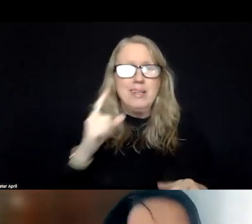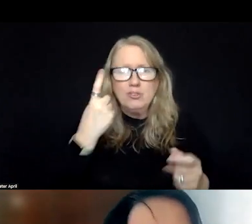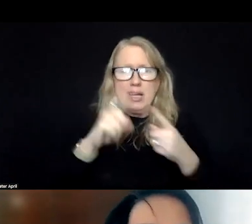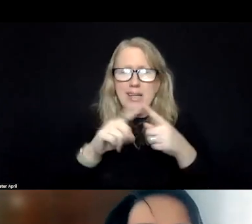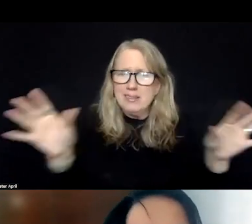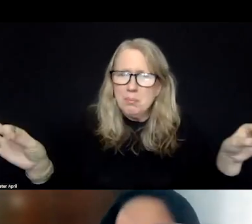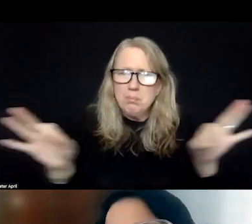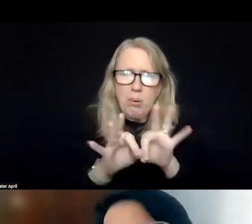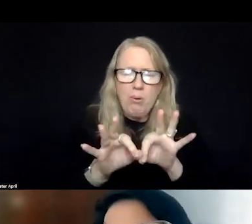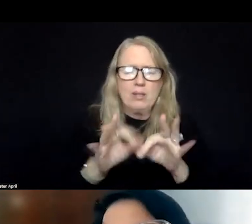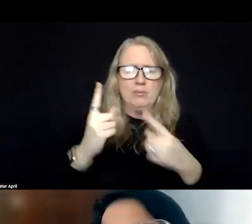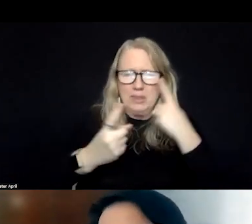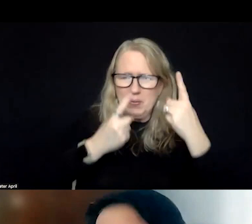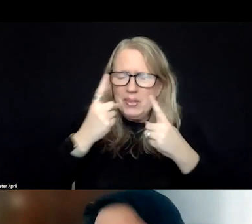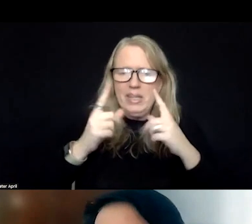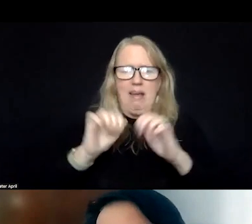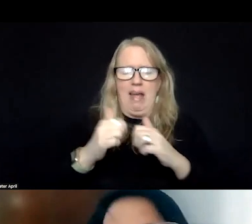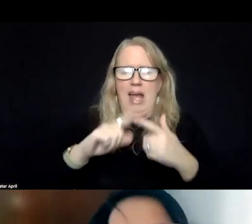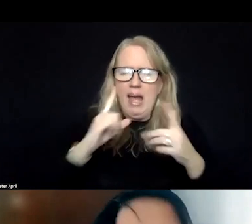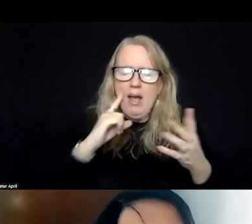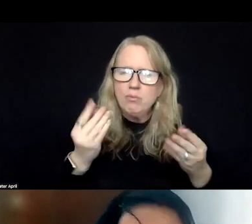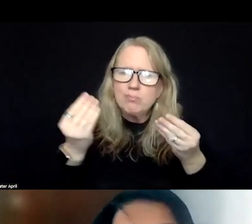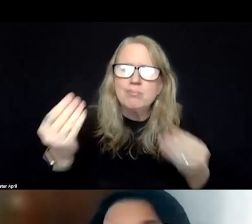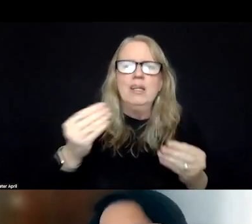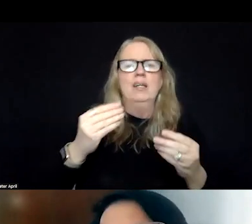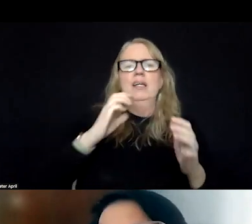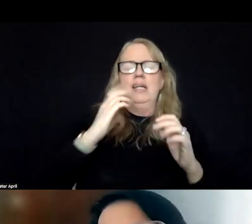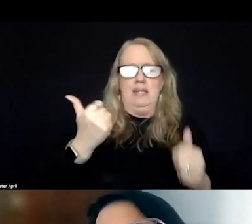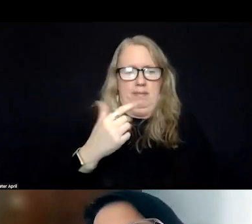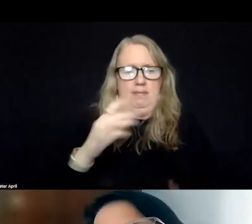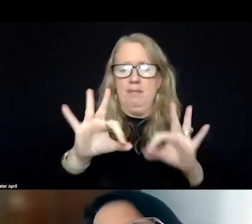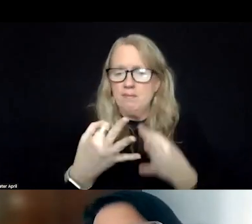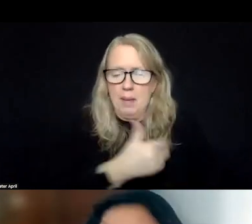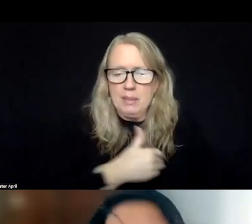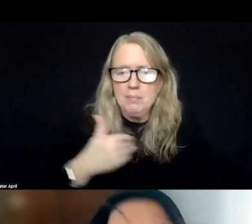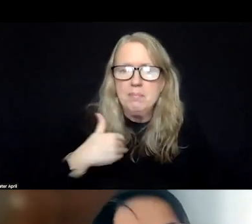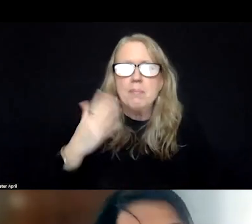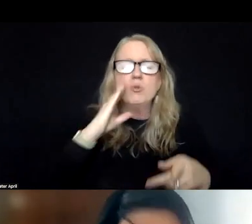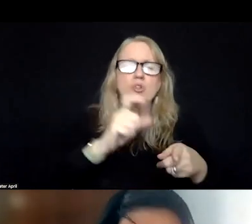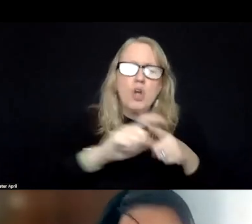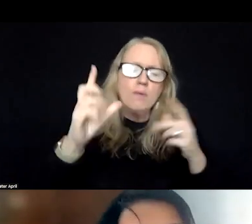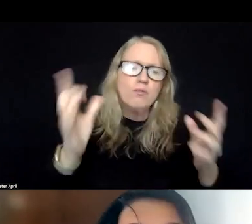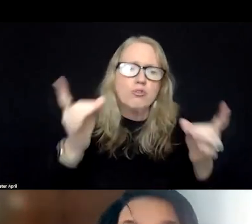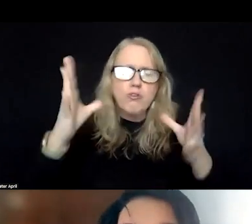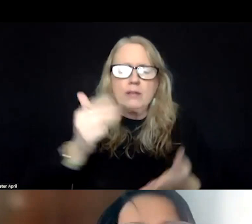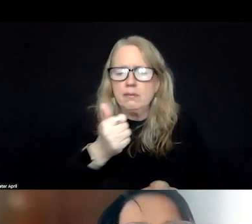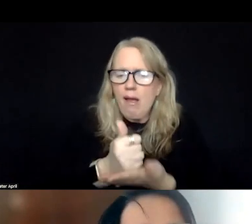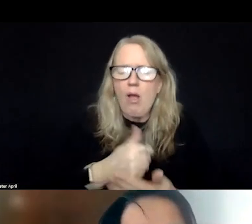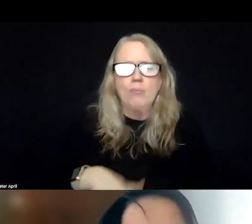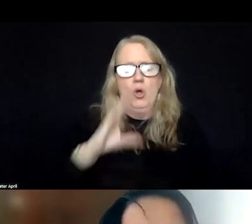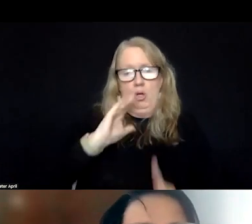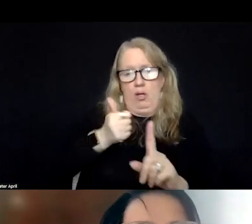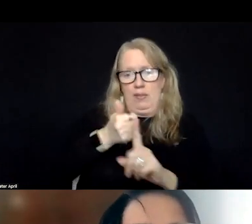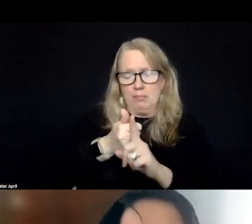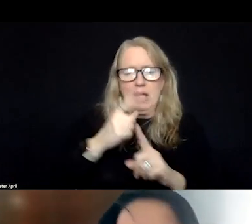as we think about handoffs and communications, whether it's family members calling someone for crisis help or someone calling themselves for